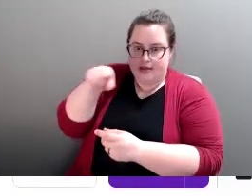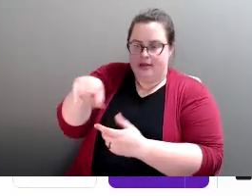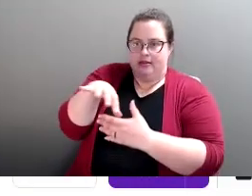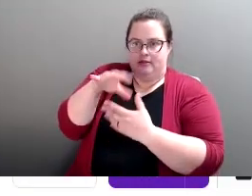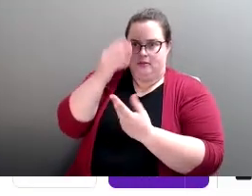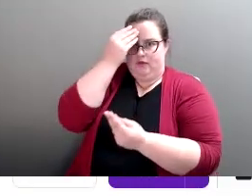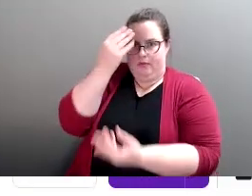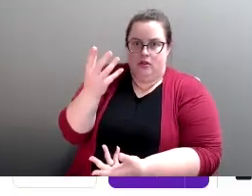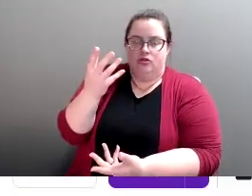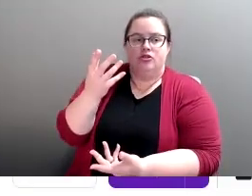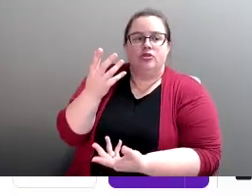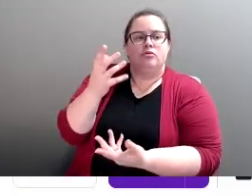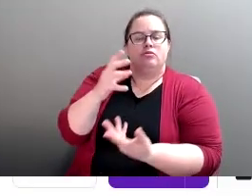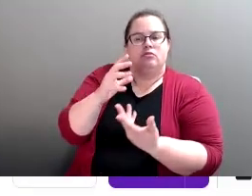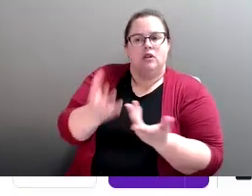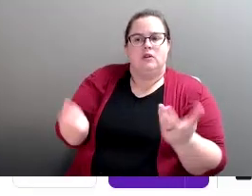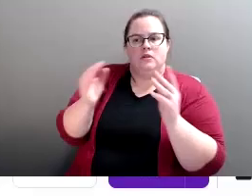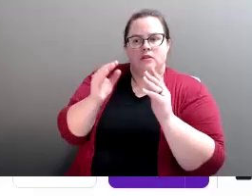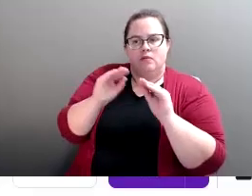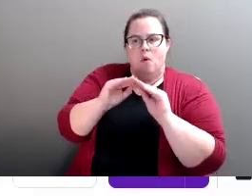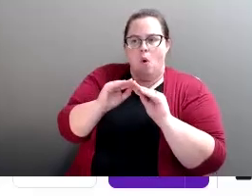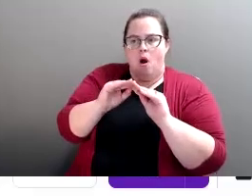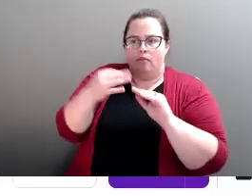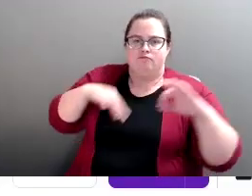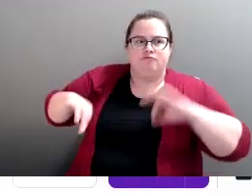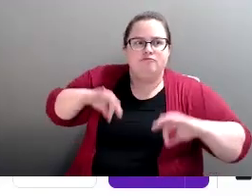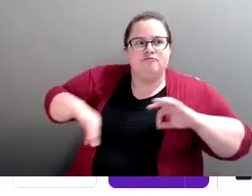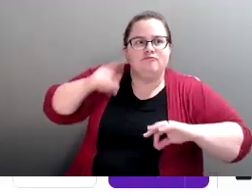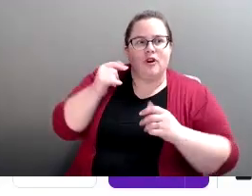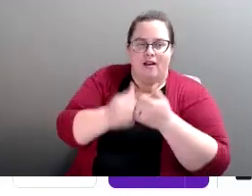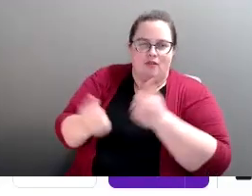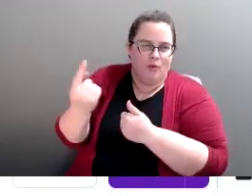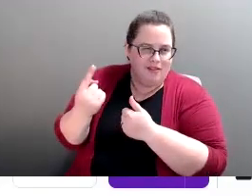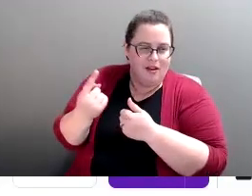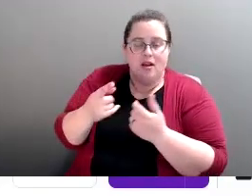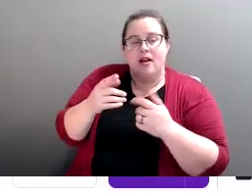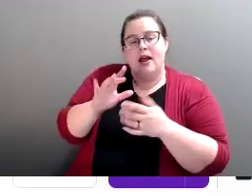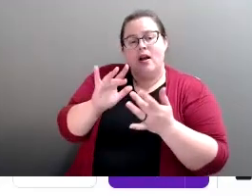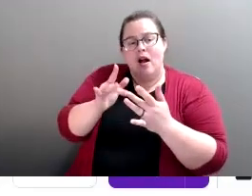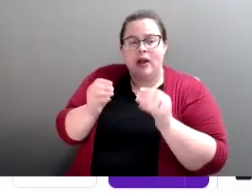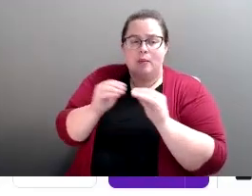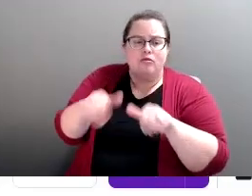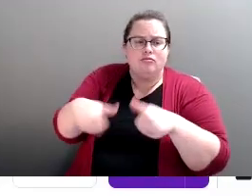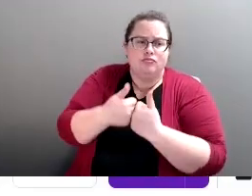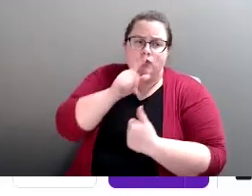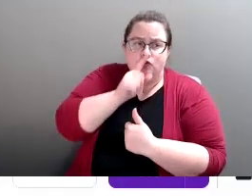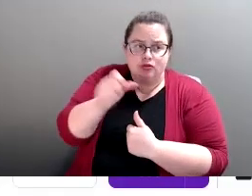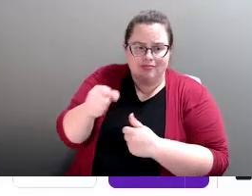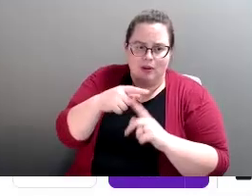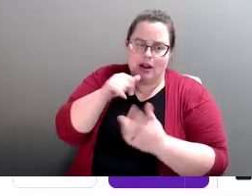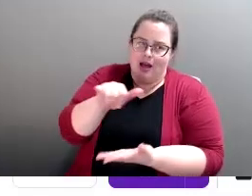content, it makes it better for all of us. And I know it's a little more challenging online, but it's not impossible. It's definitely